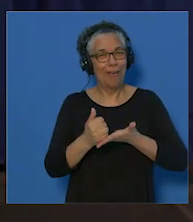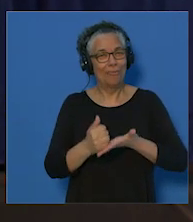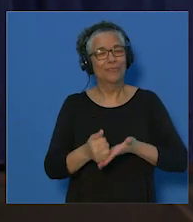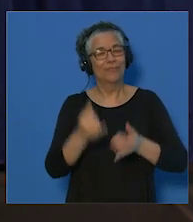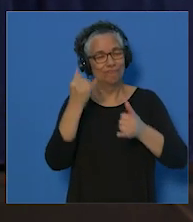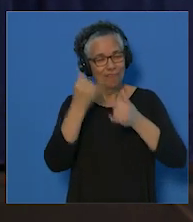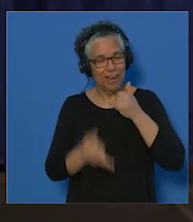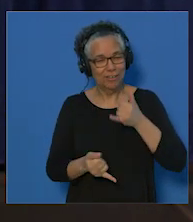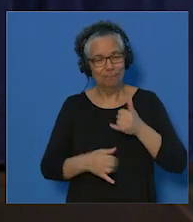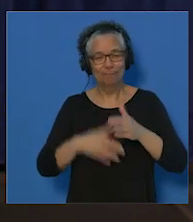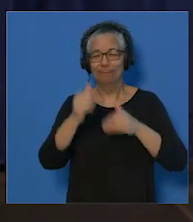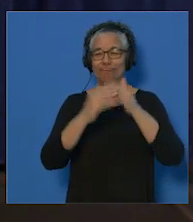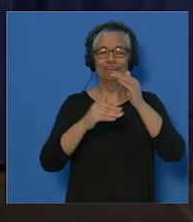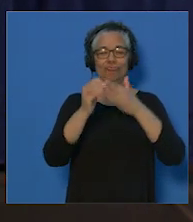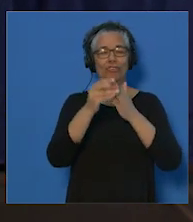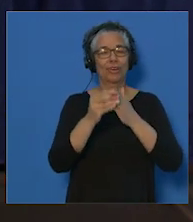plan.